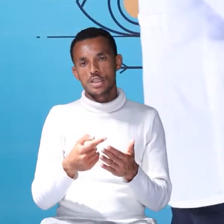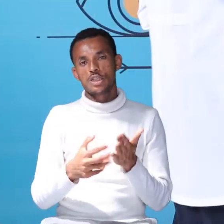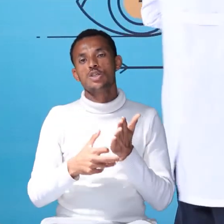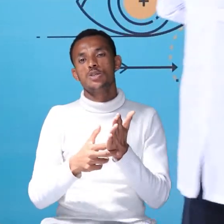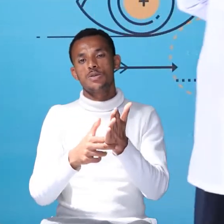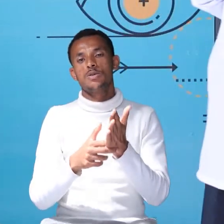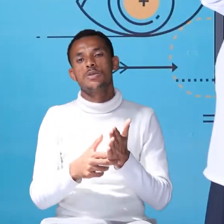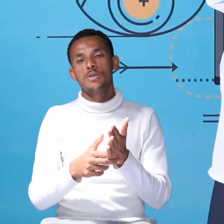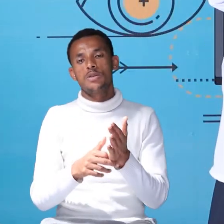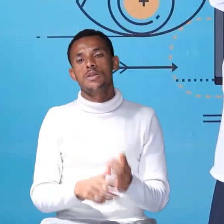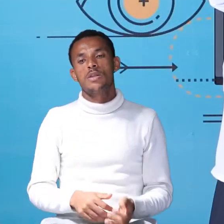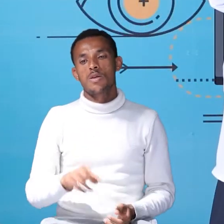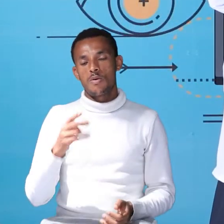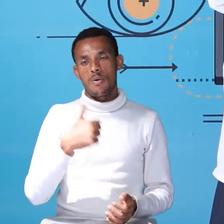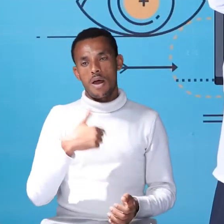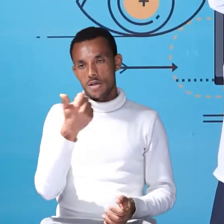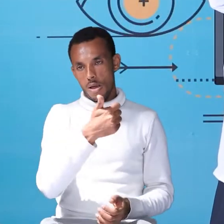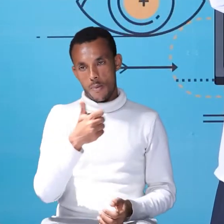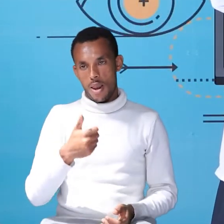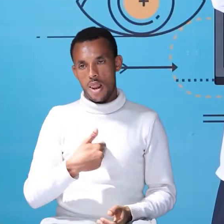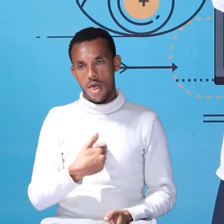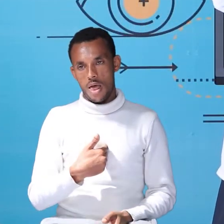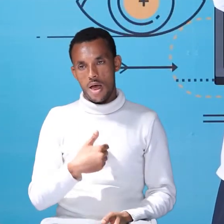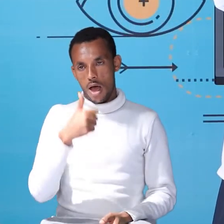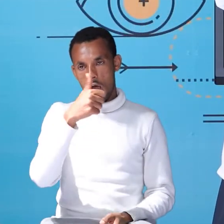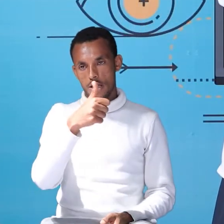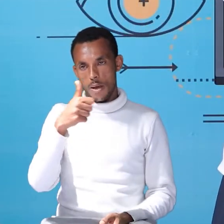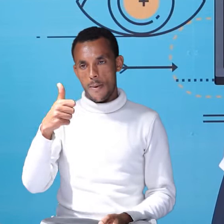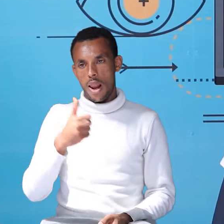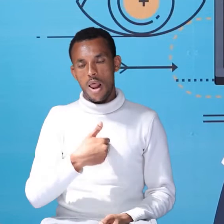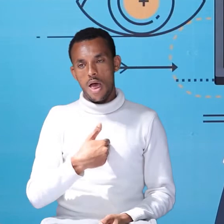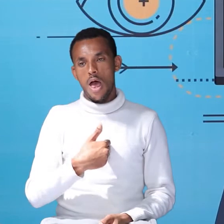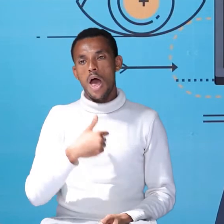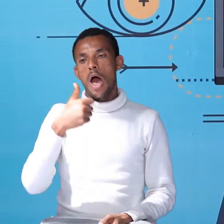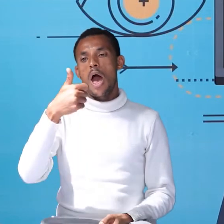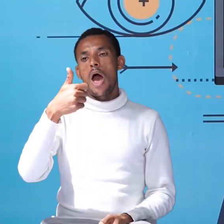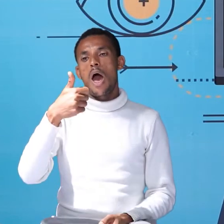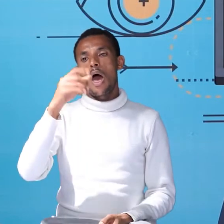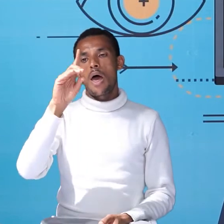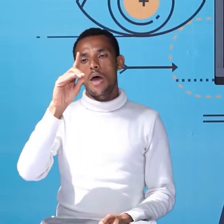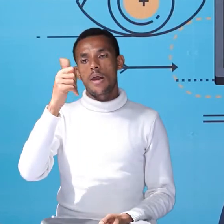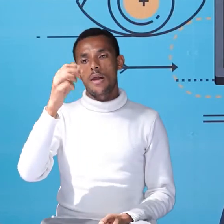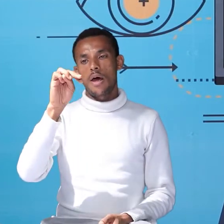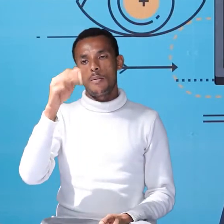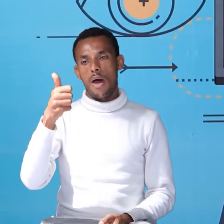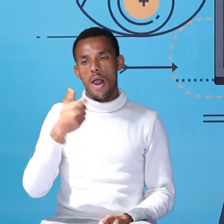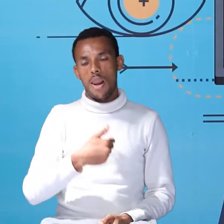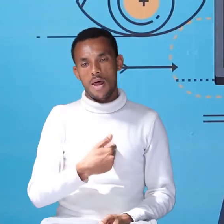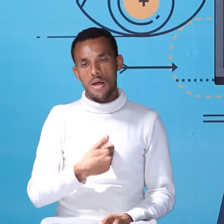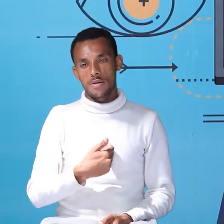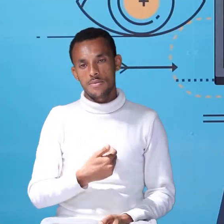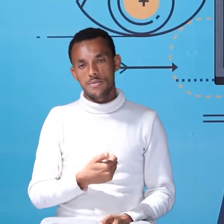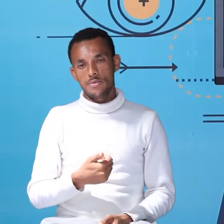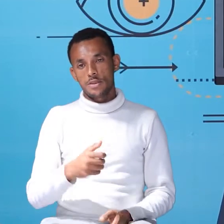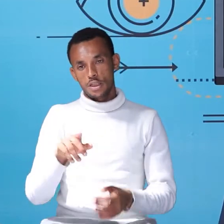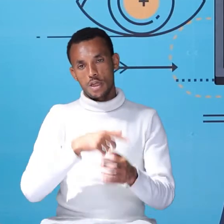What it says? You have Addis Ababa somewhere here. You have Adama somewhere here. The distance between